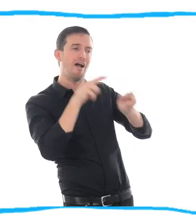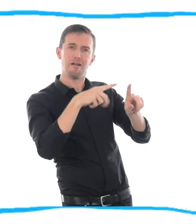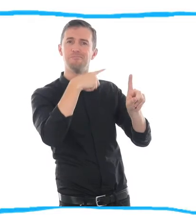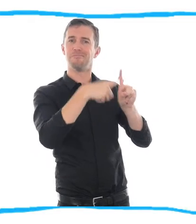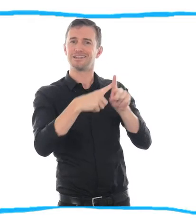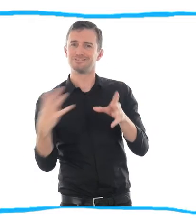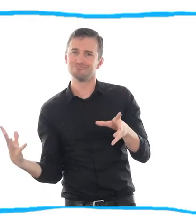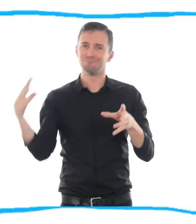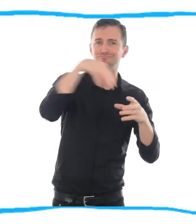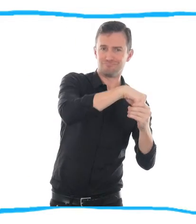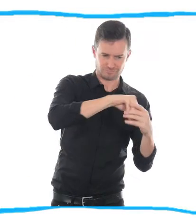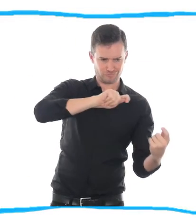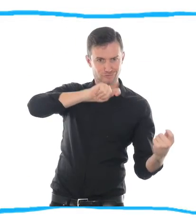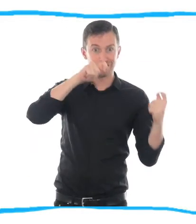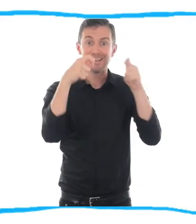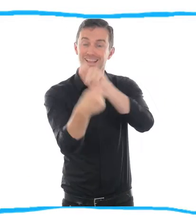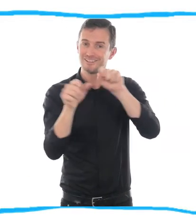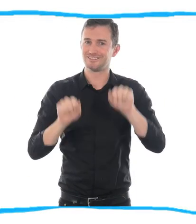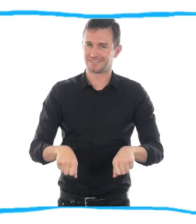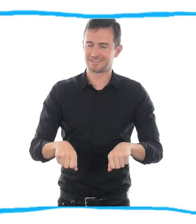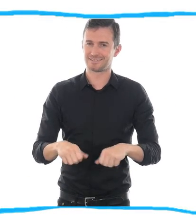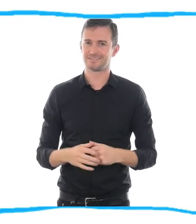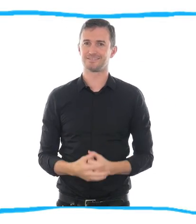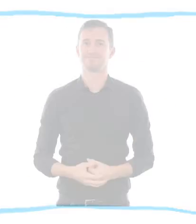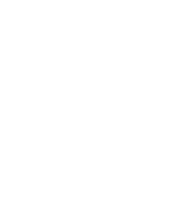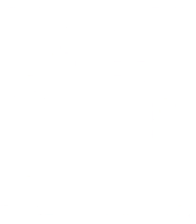can start to effect real change.